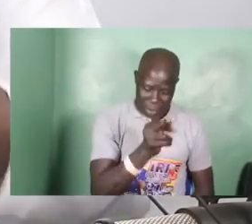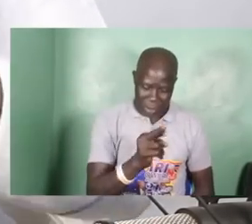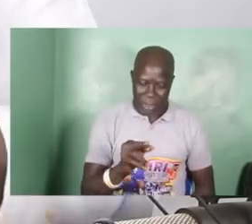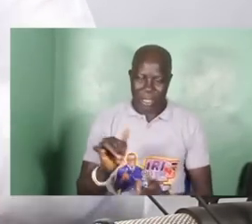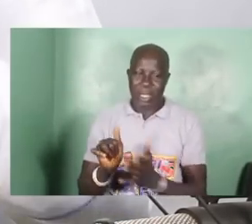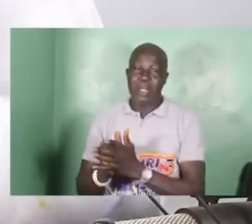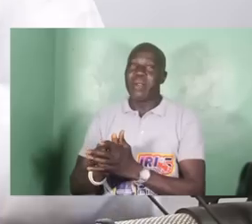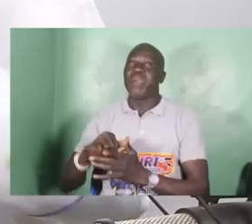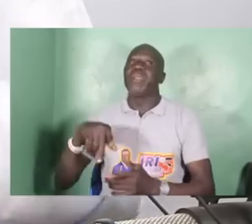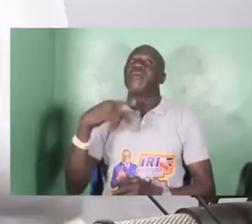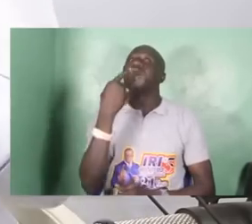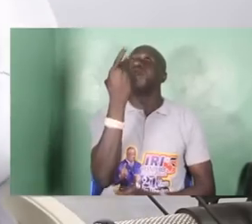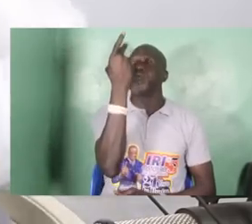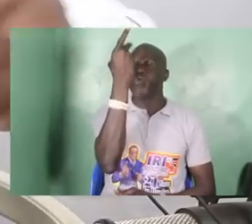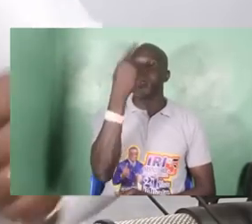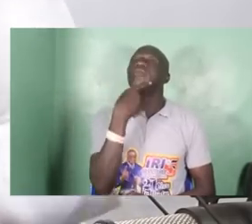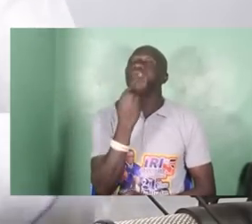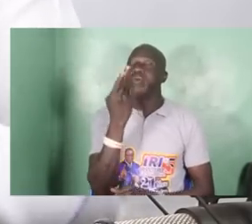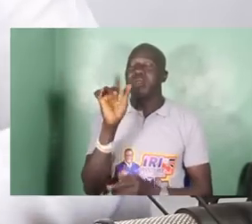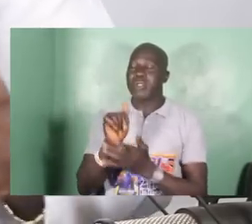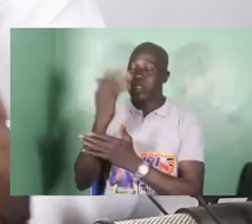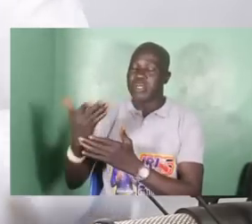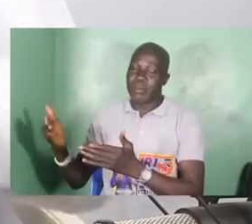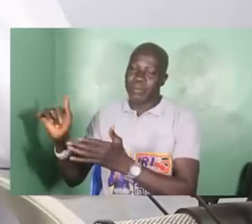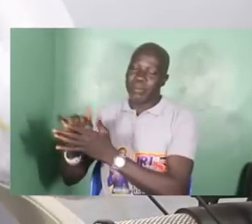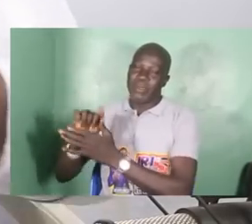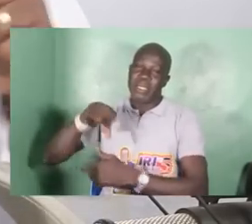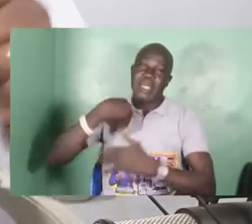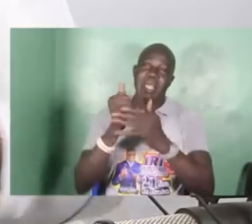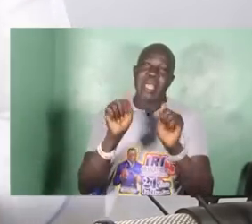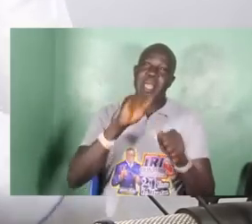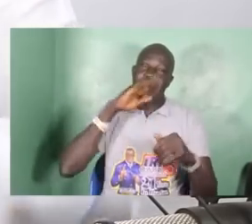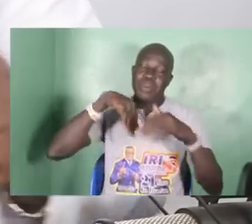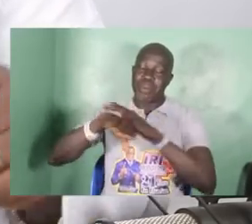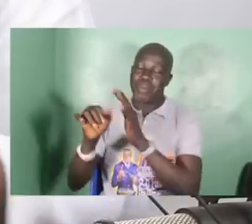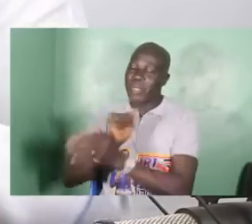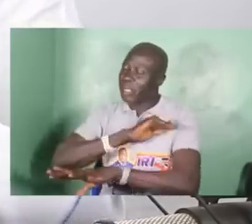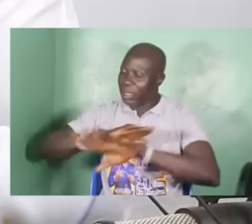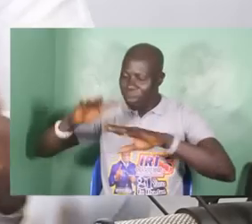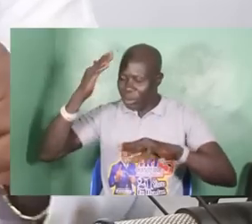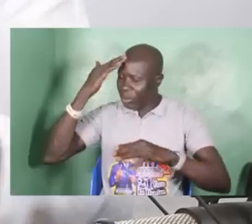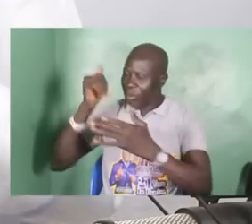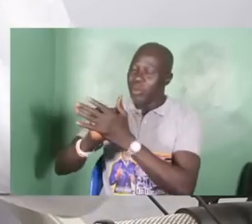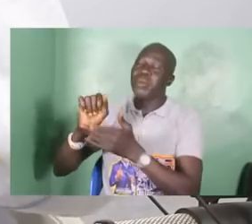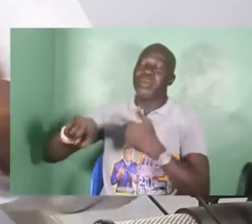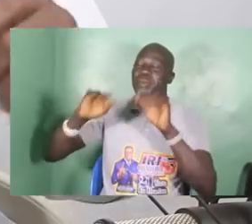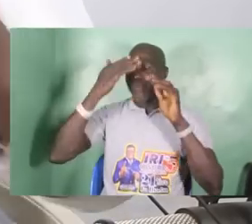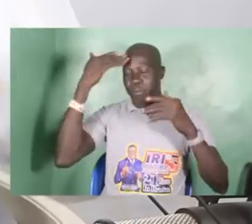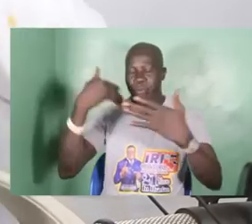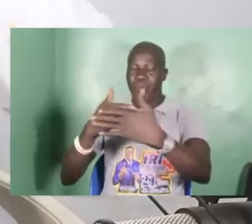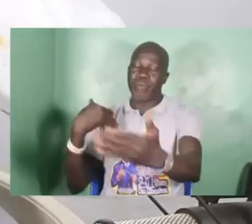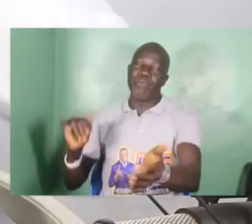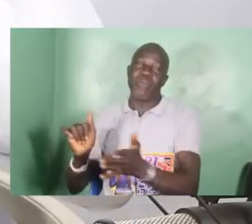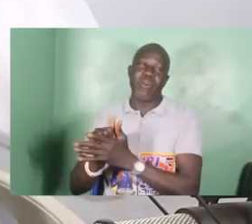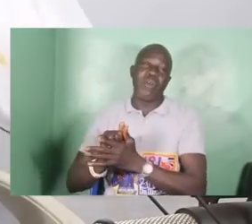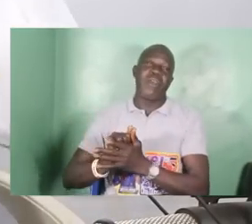fun pe to da gutan ah ti pa se tutu